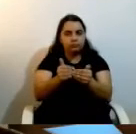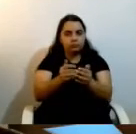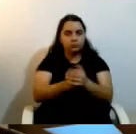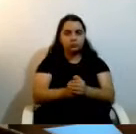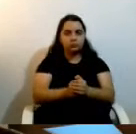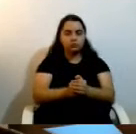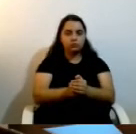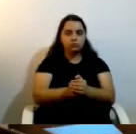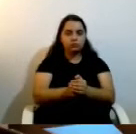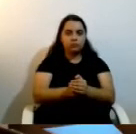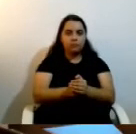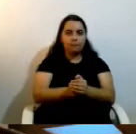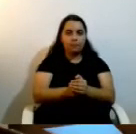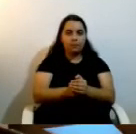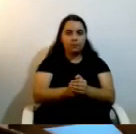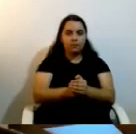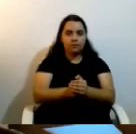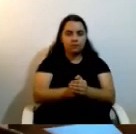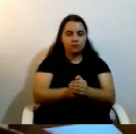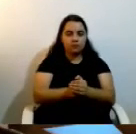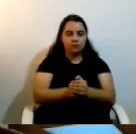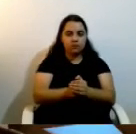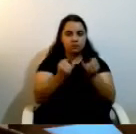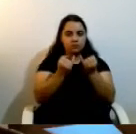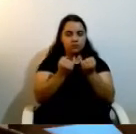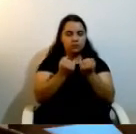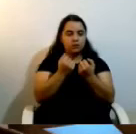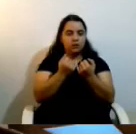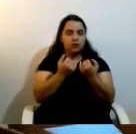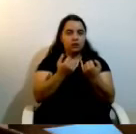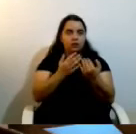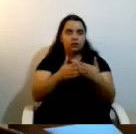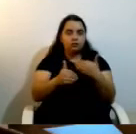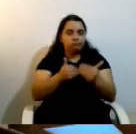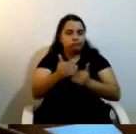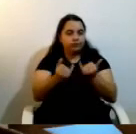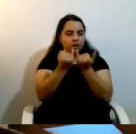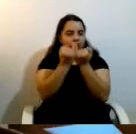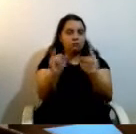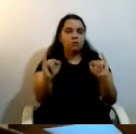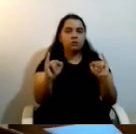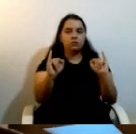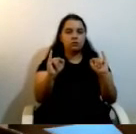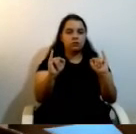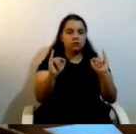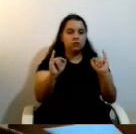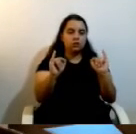become more independent from the family. just like any other